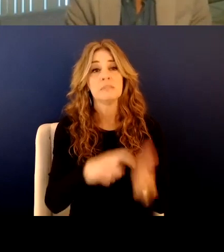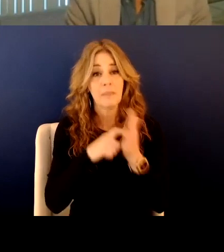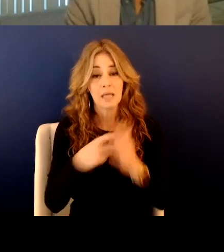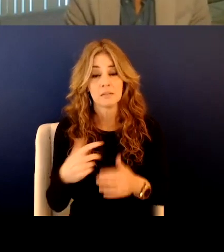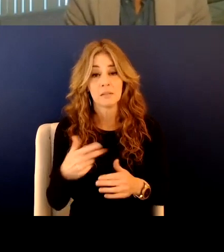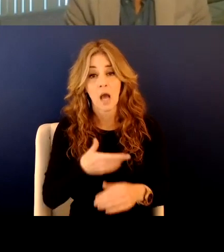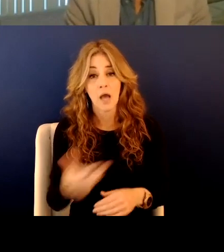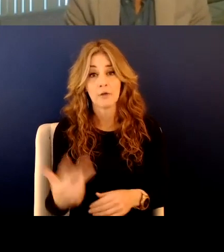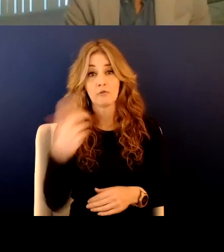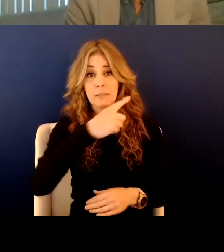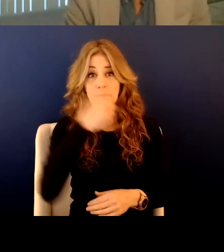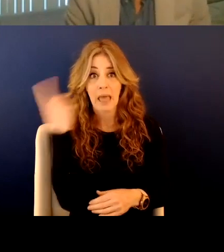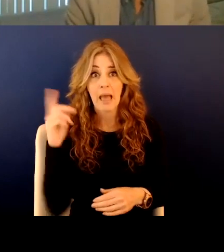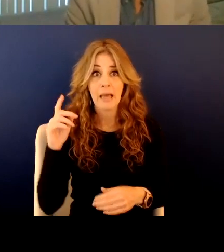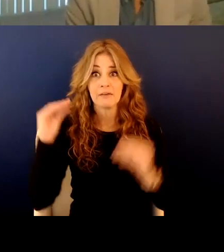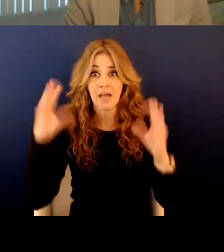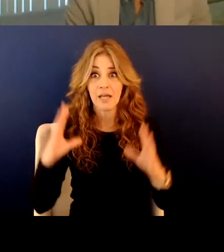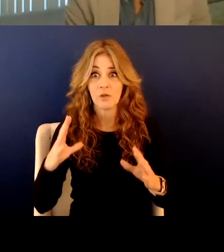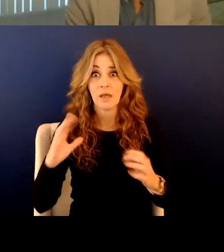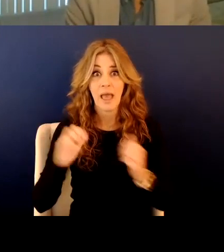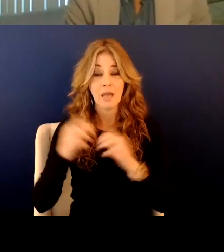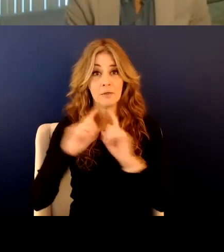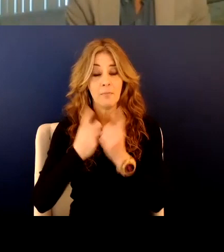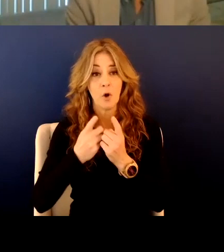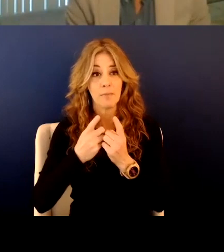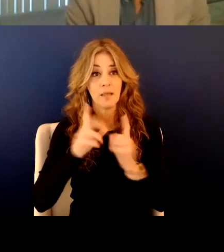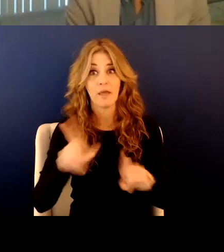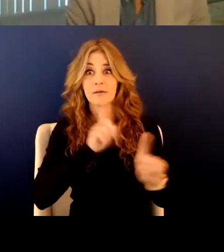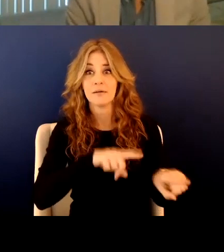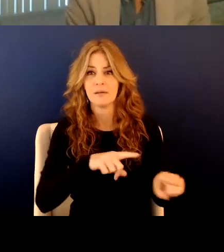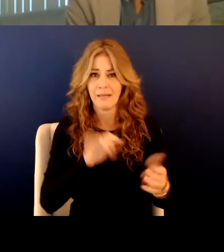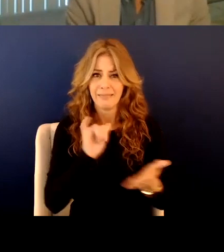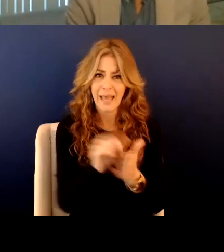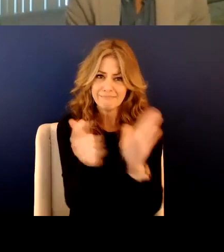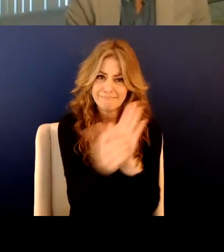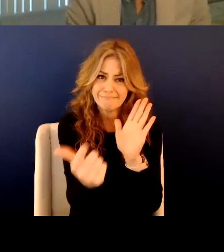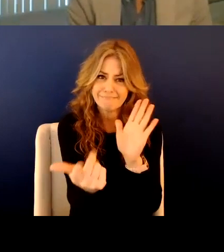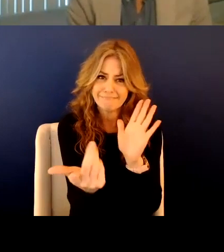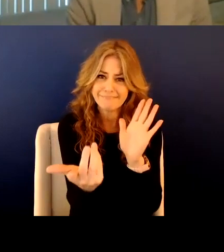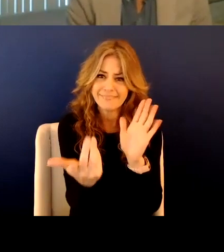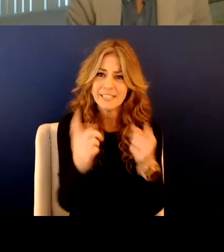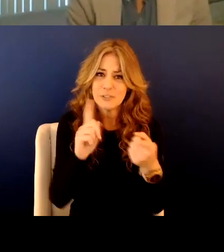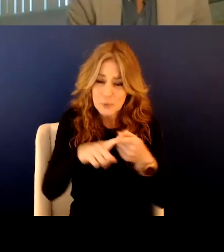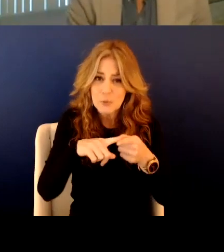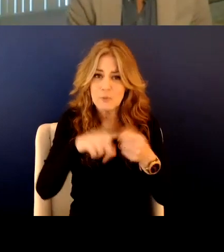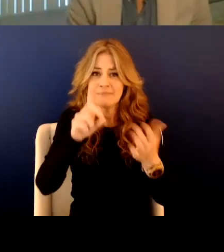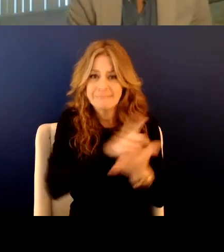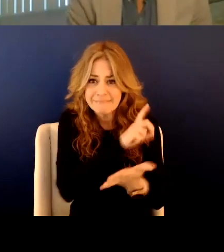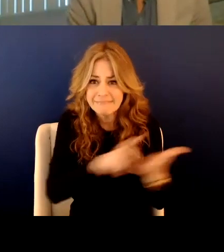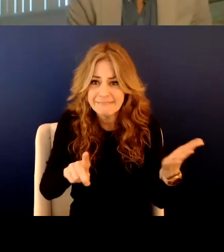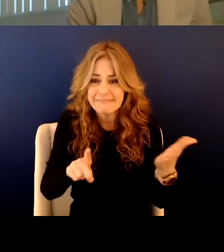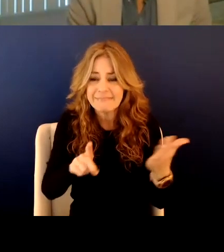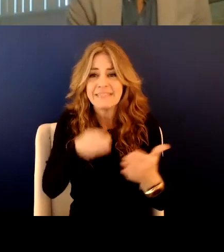Black faculty met by the department? Isn't it illegal to discriminate for